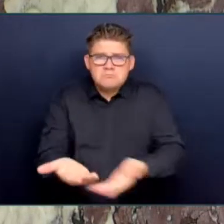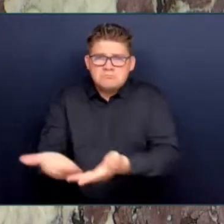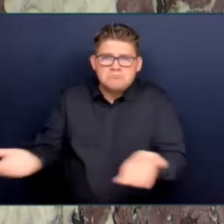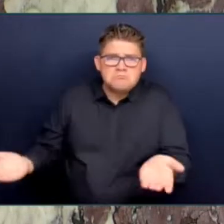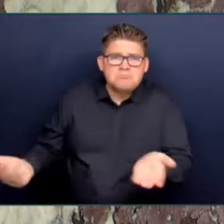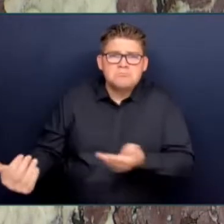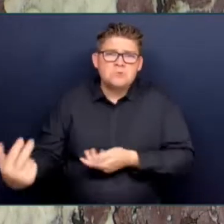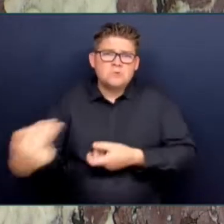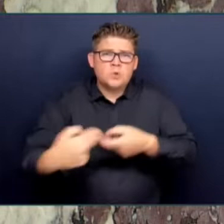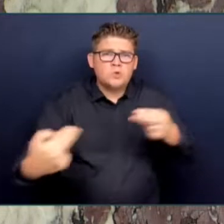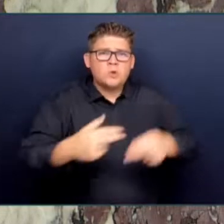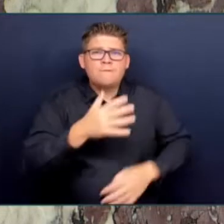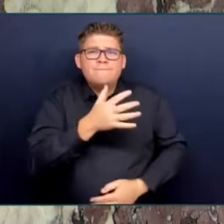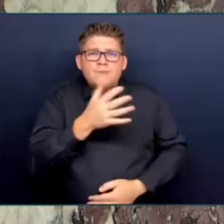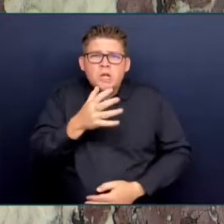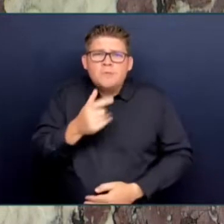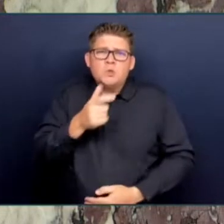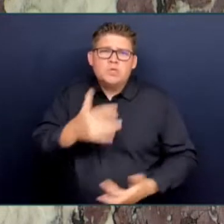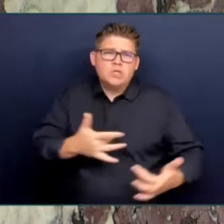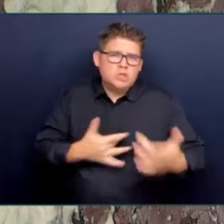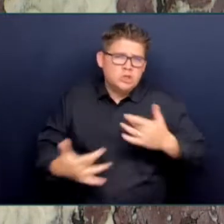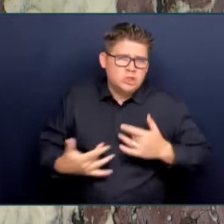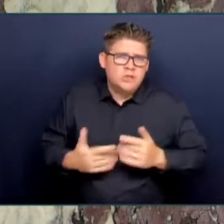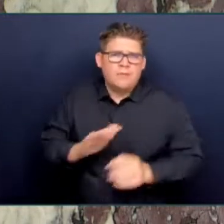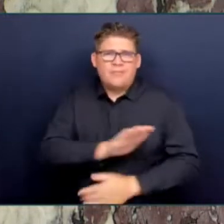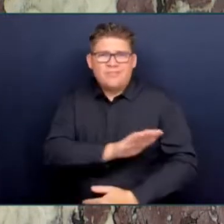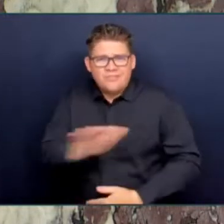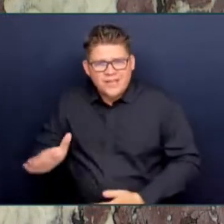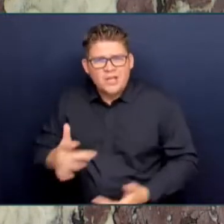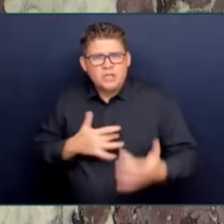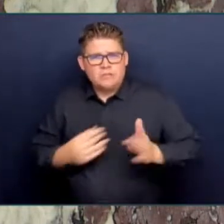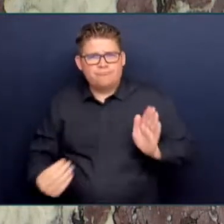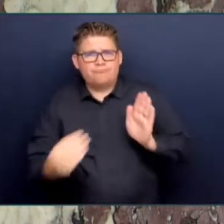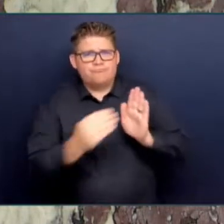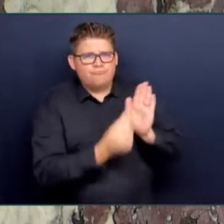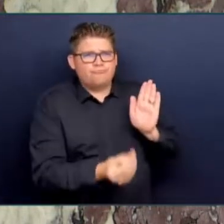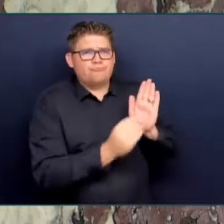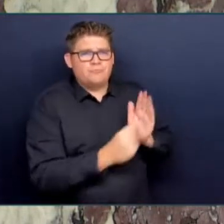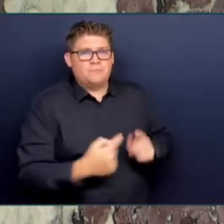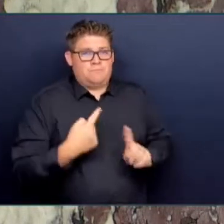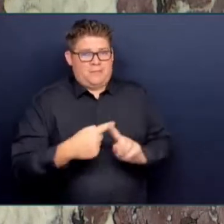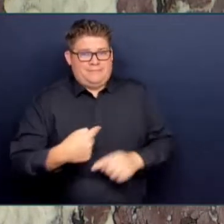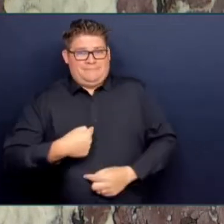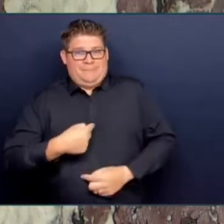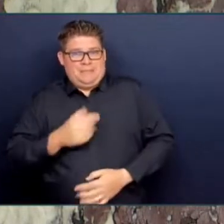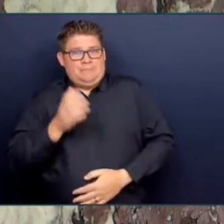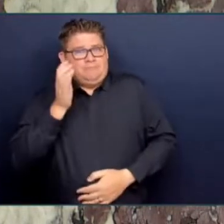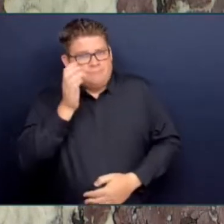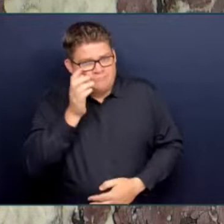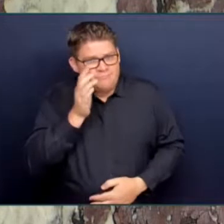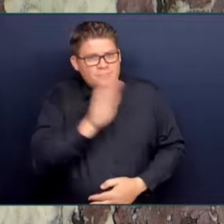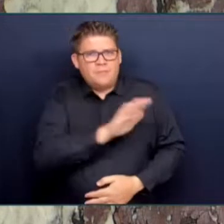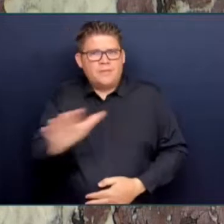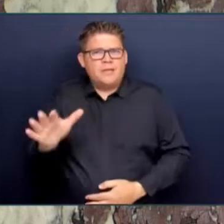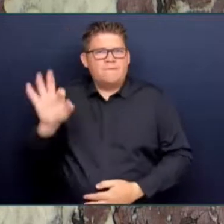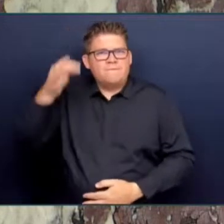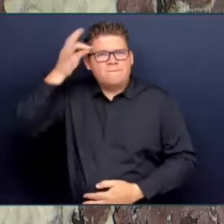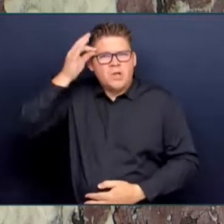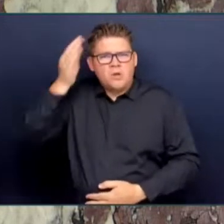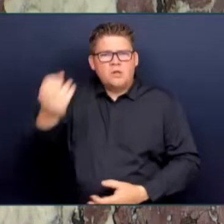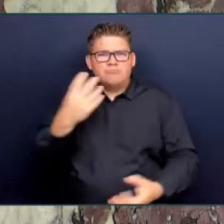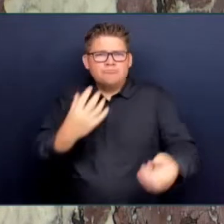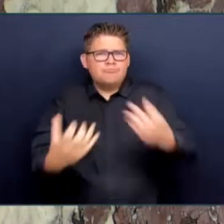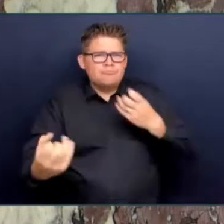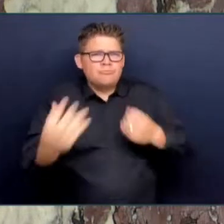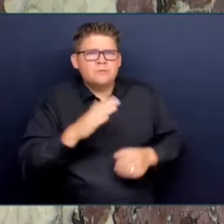I was in the room and I heard what the federal minister said, I feel confident that we won't see us